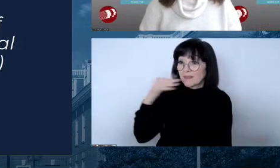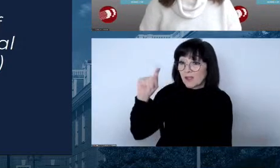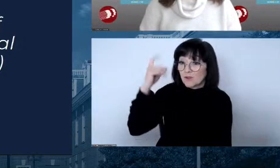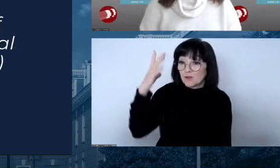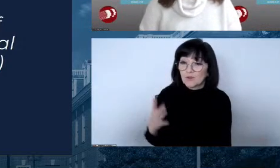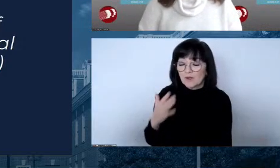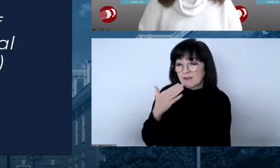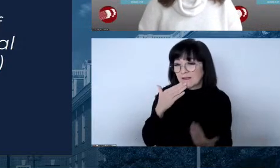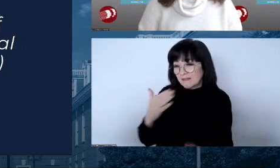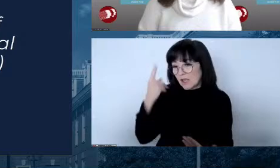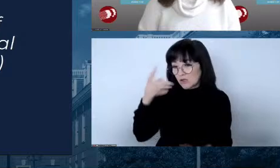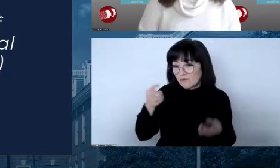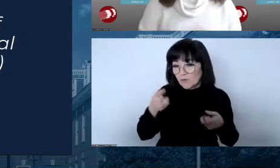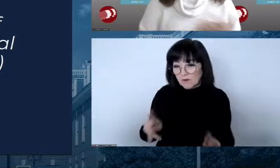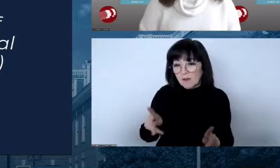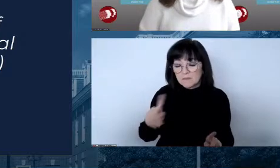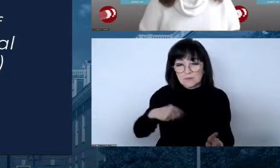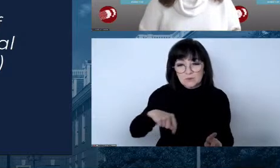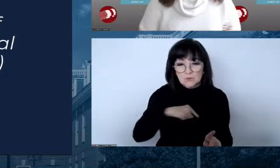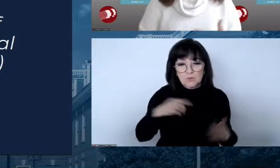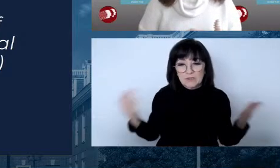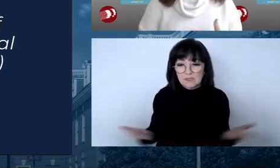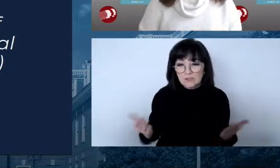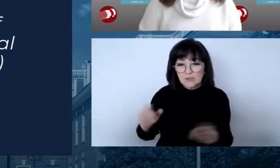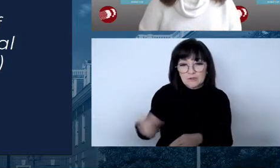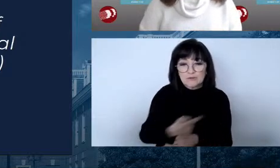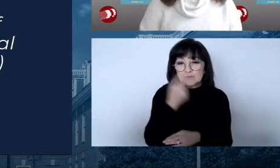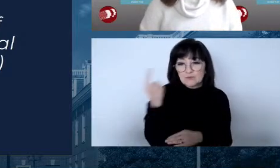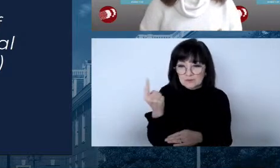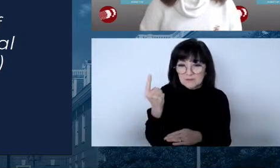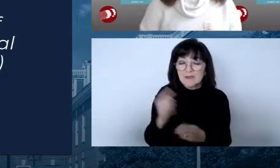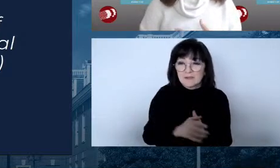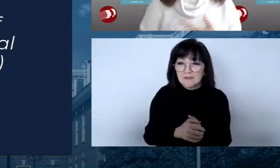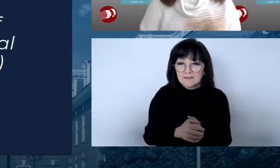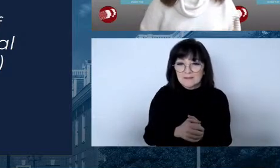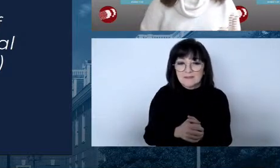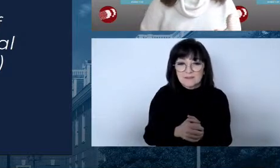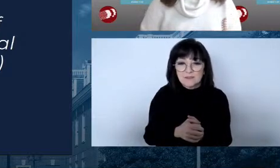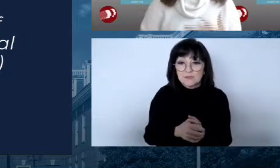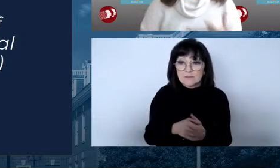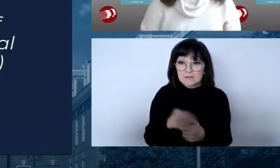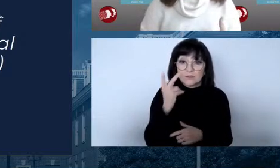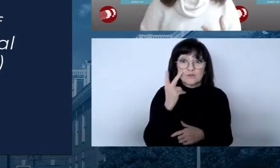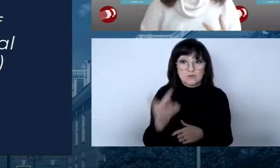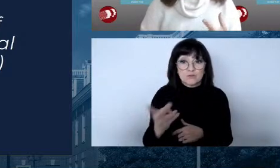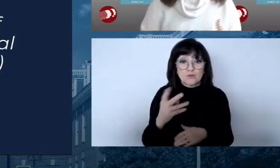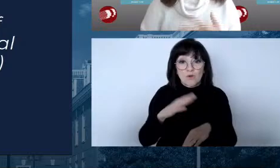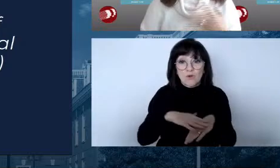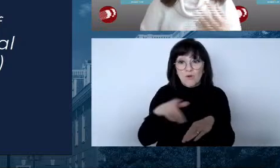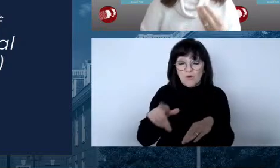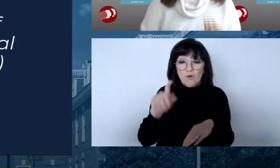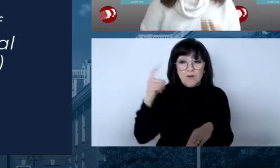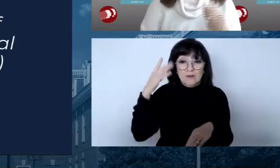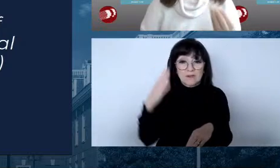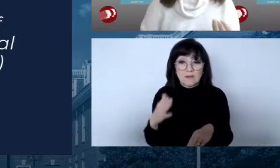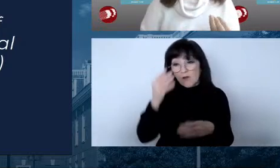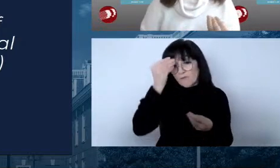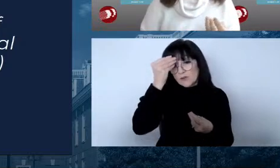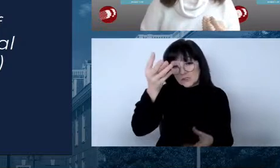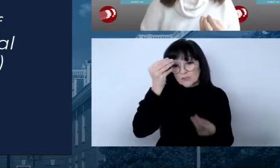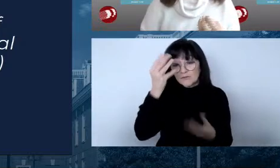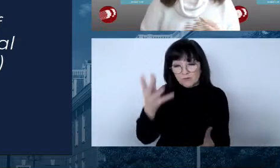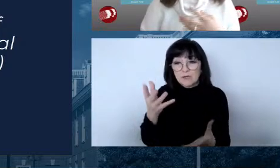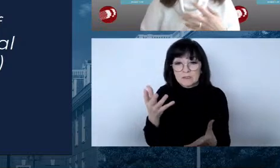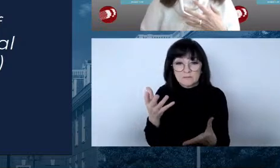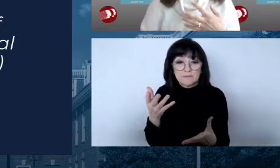here today. So as we saw on the Governor's slides earlier, we really are at a pivot point, and we really have